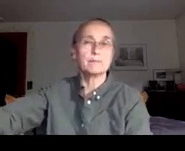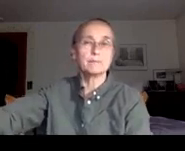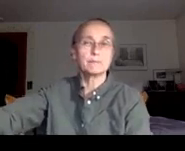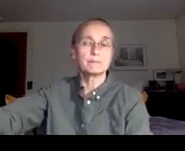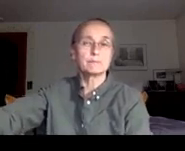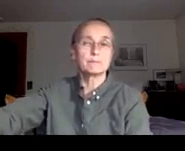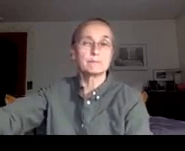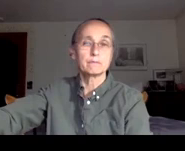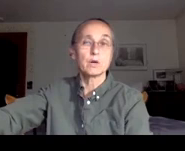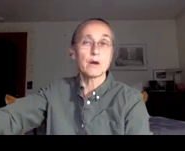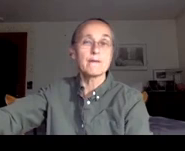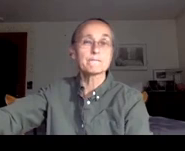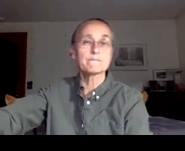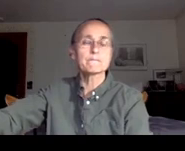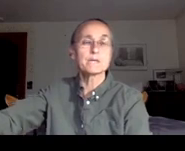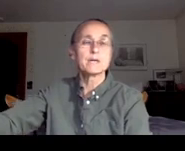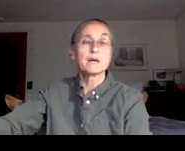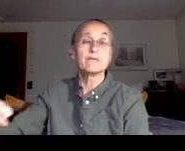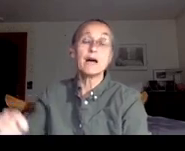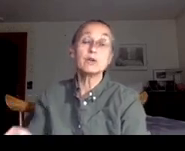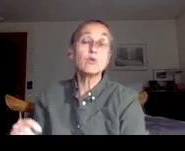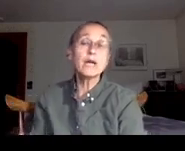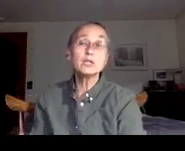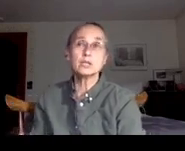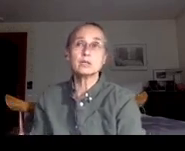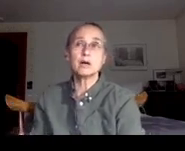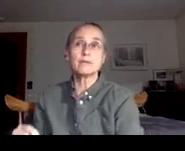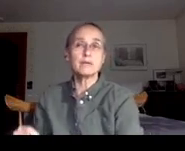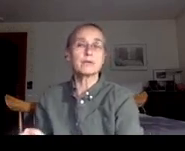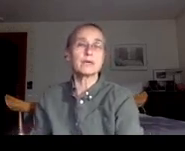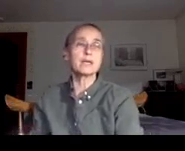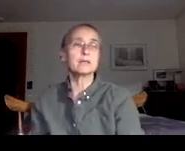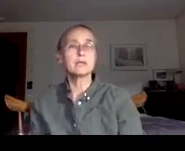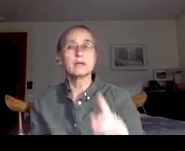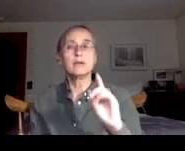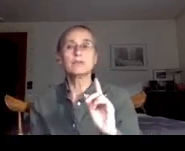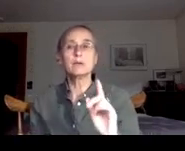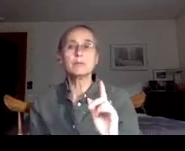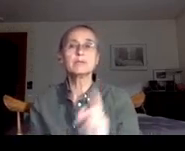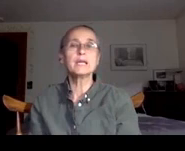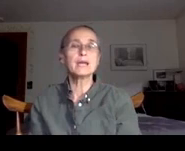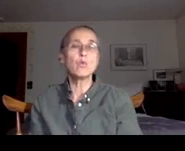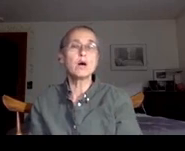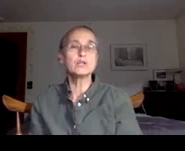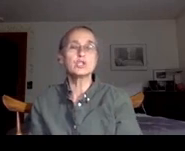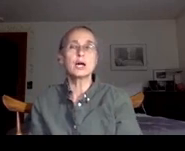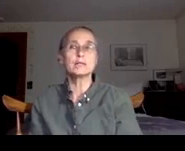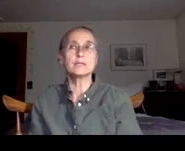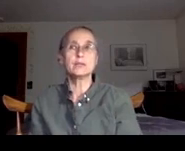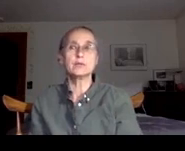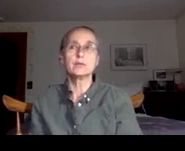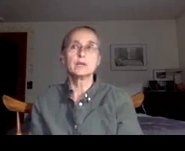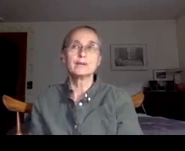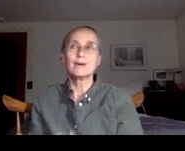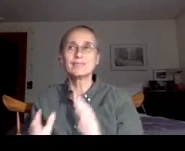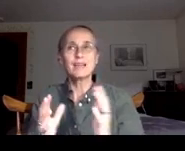time. All right. An evaluation, on the other hand, is typically a one-shot